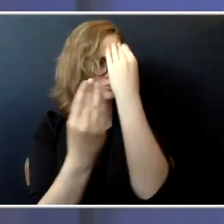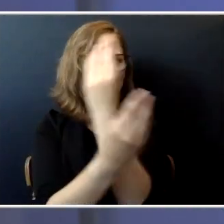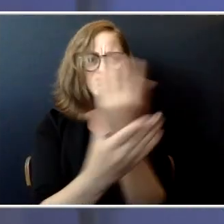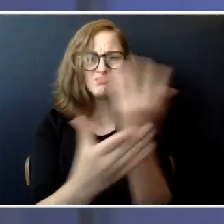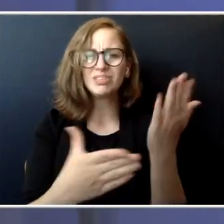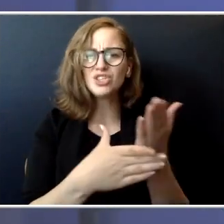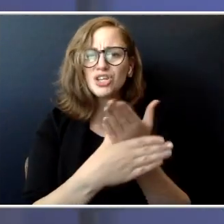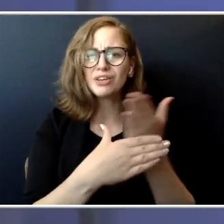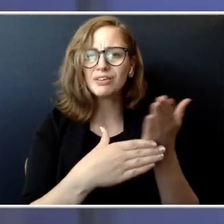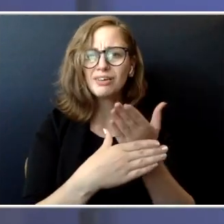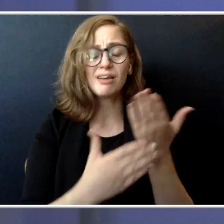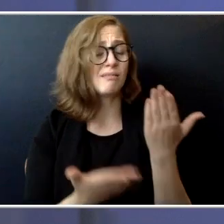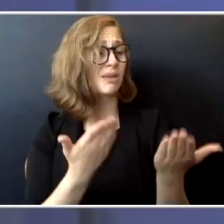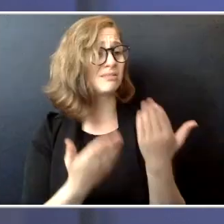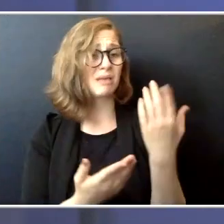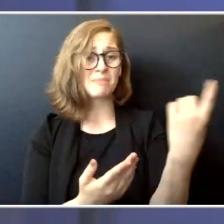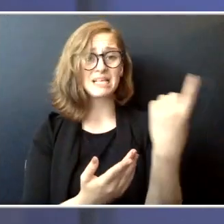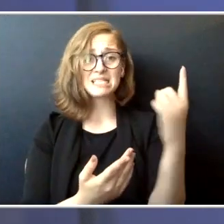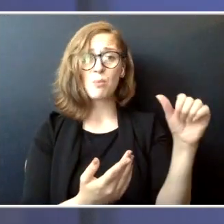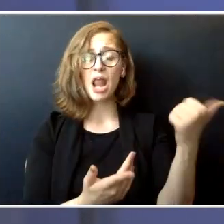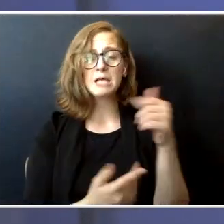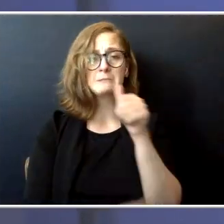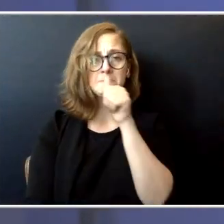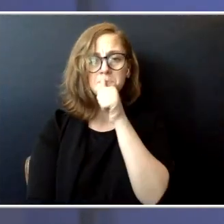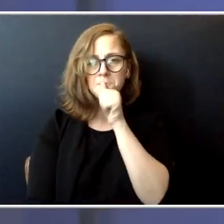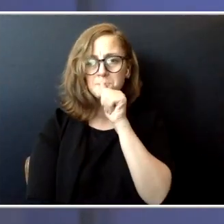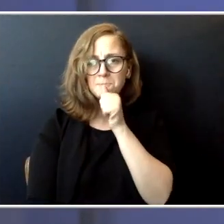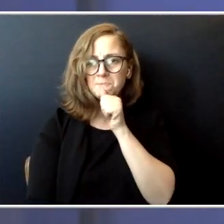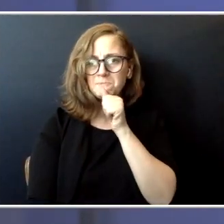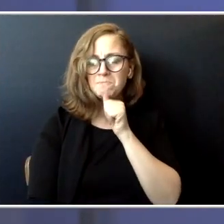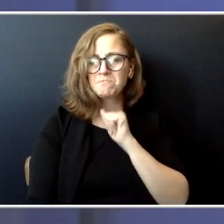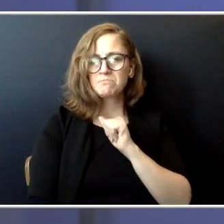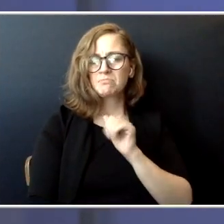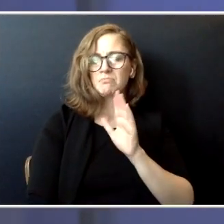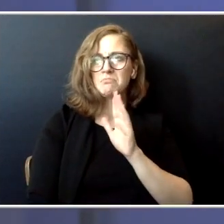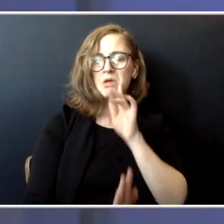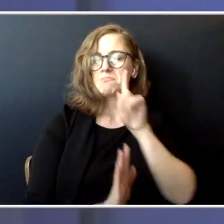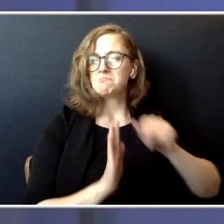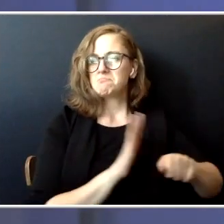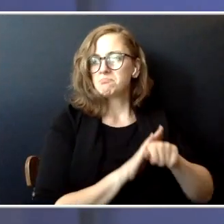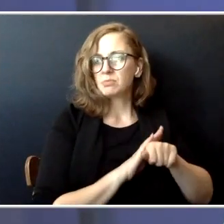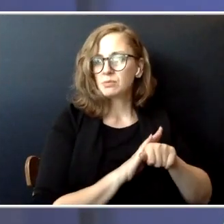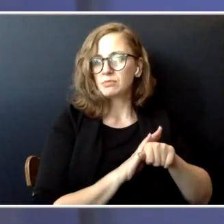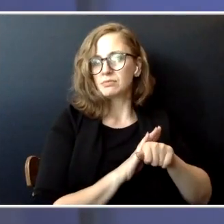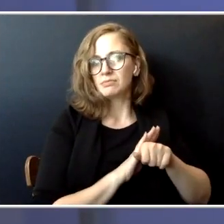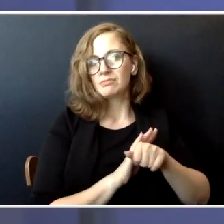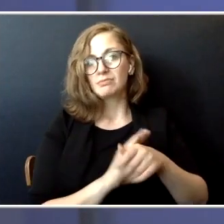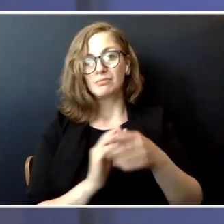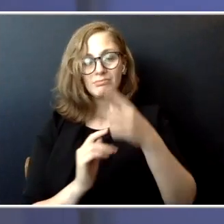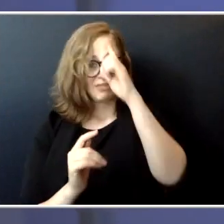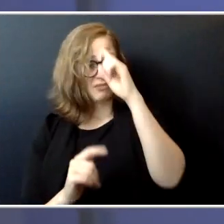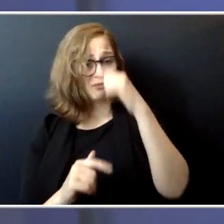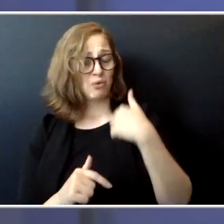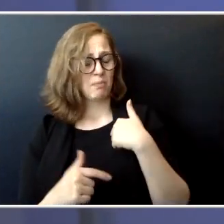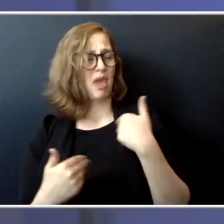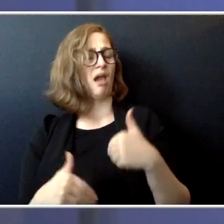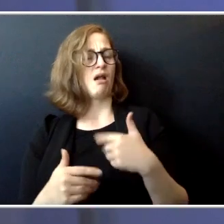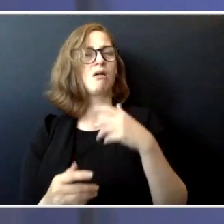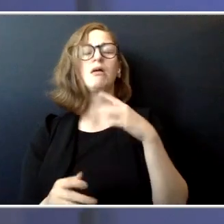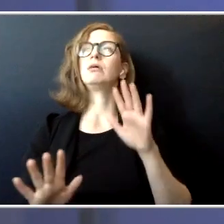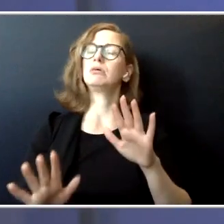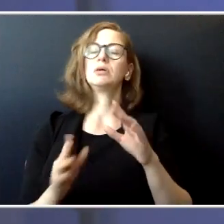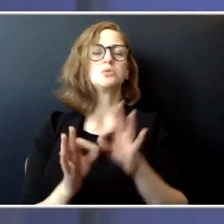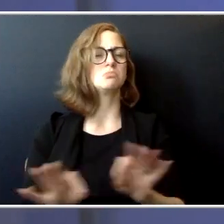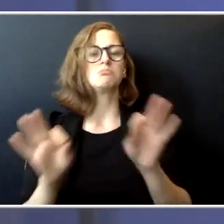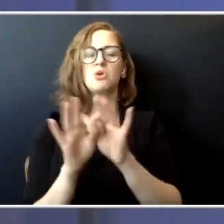with something silent. Or I know it was such a big deal for me to find out that other people had this condition too. Right. And that they